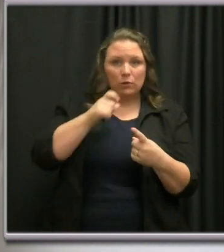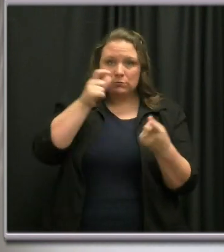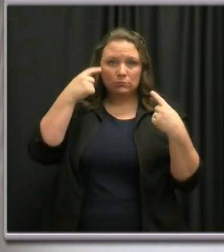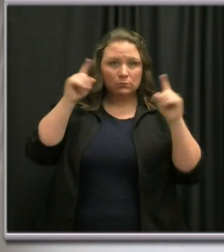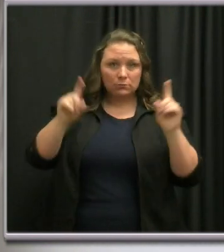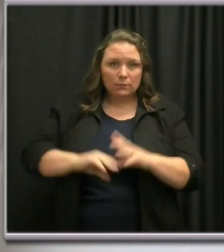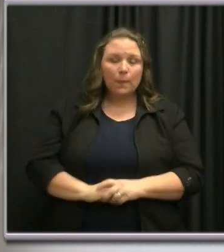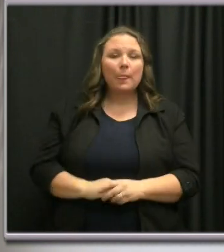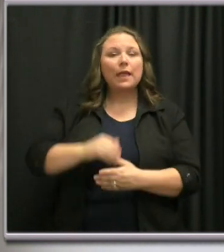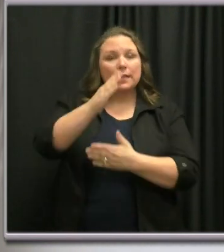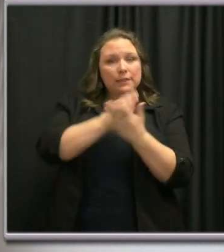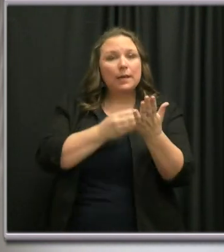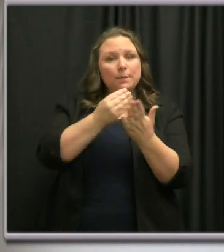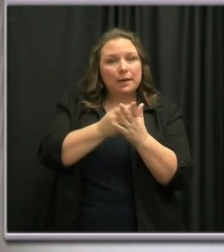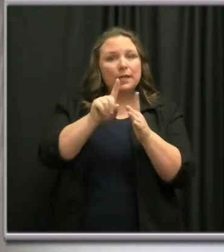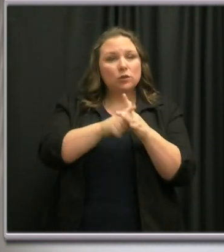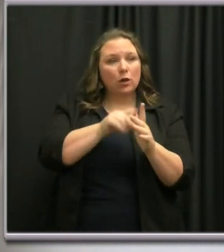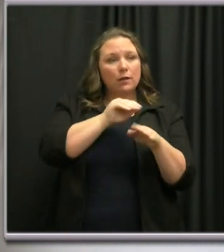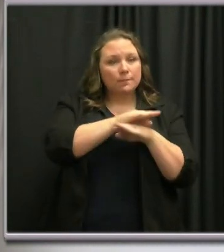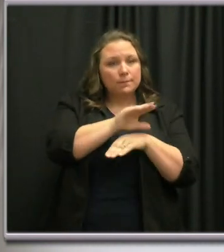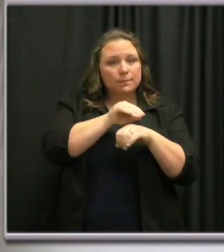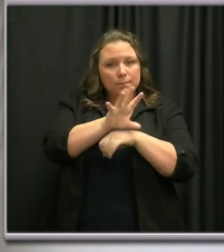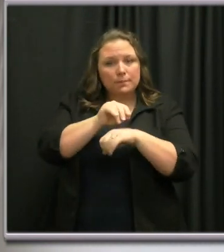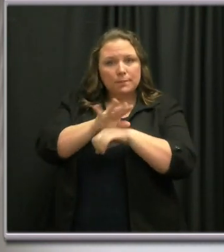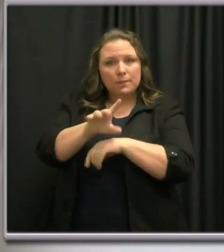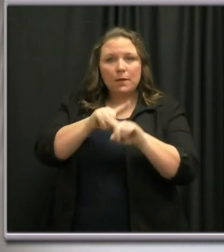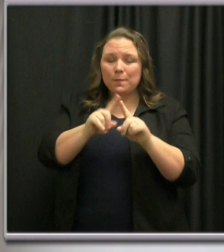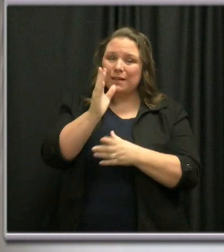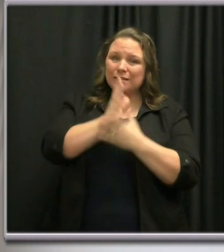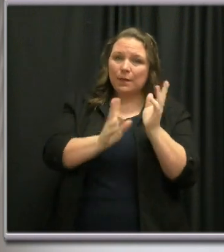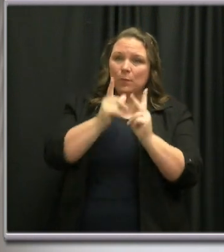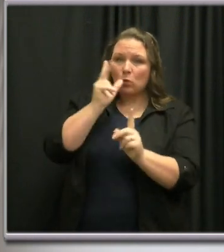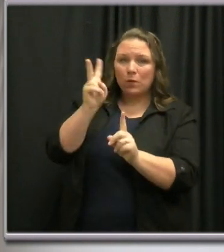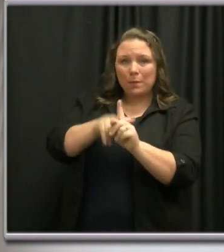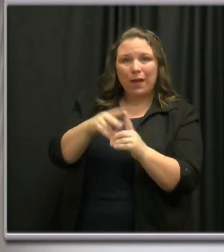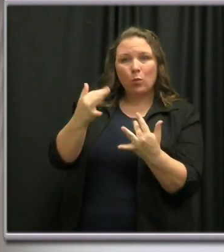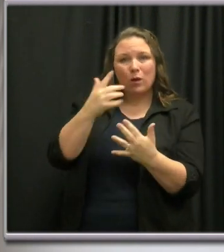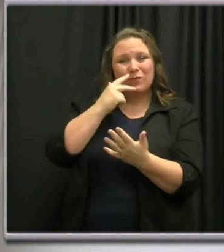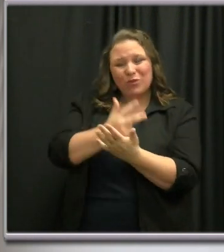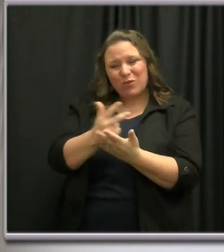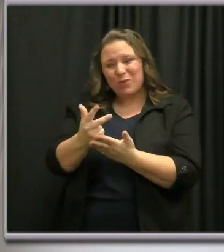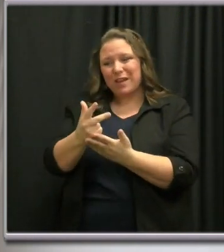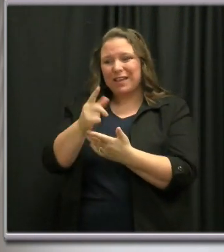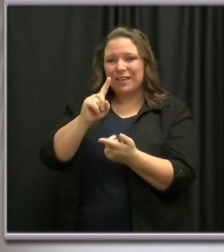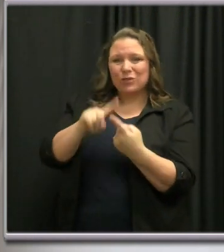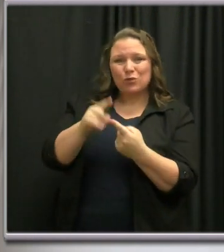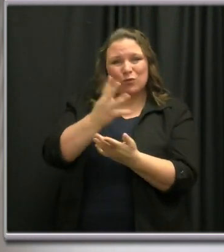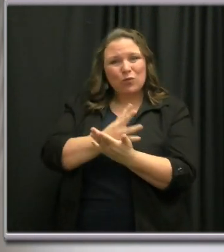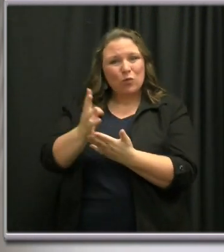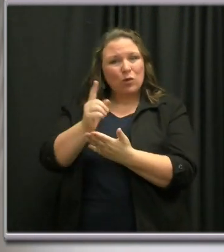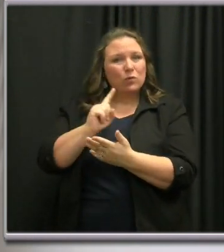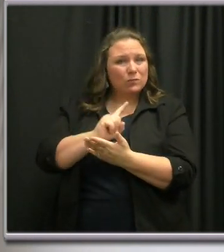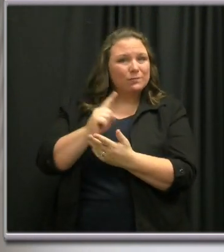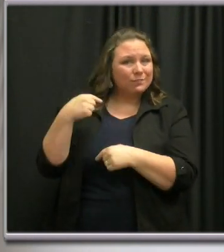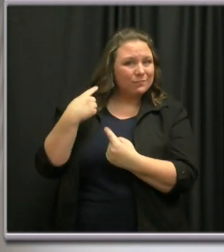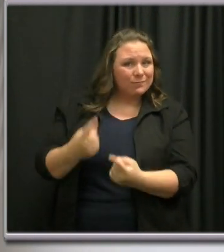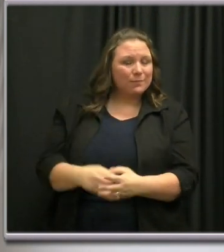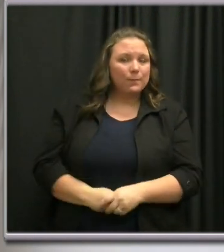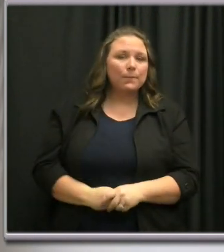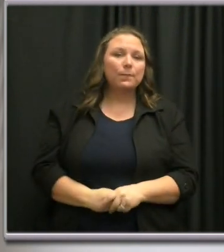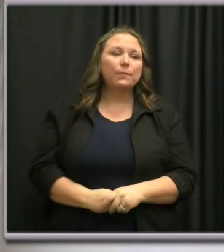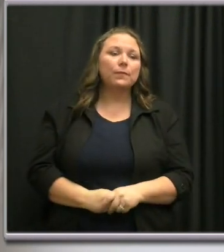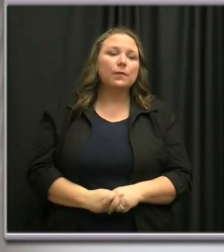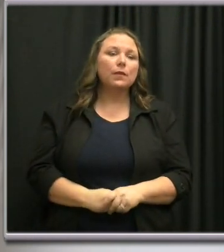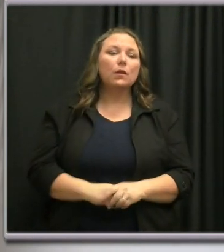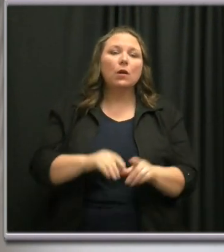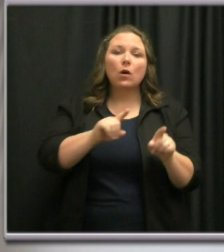money is starting to hit, but most who applied are still waiting some three and a half weeks now. The SBA also has ruled alarmingly that they